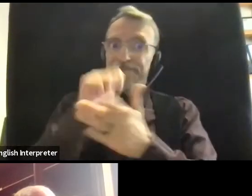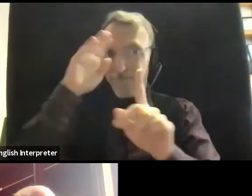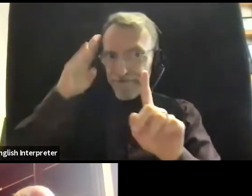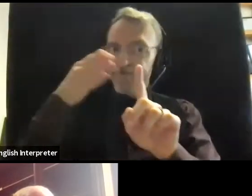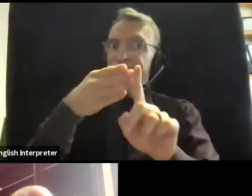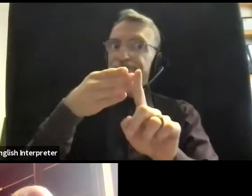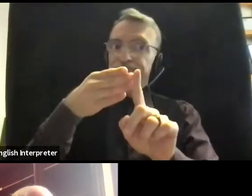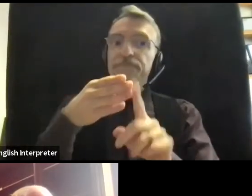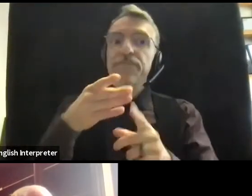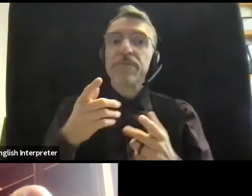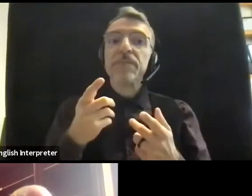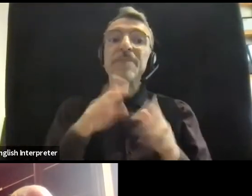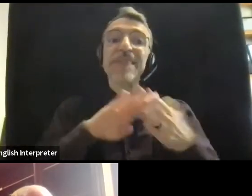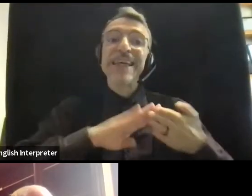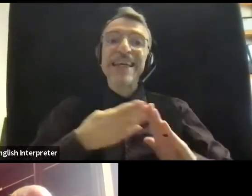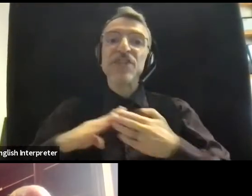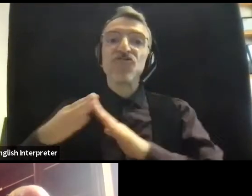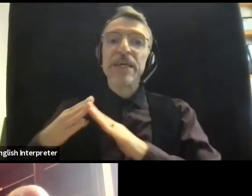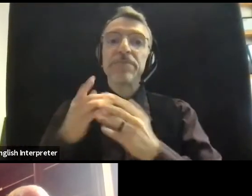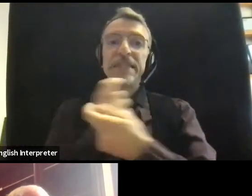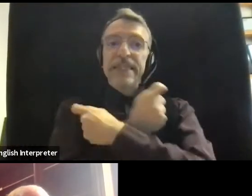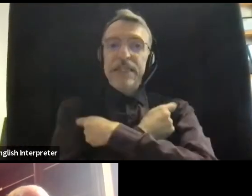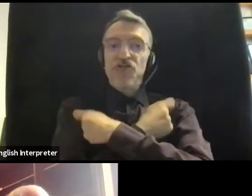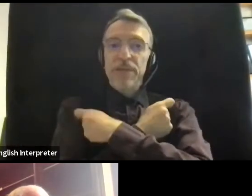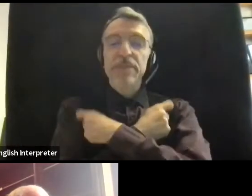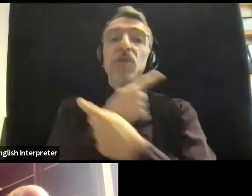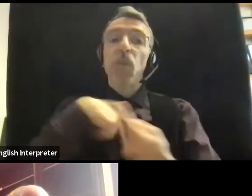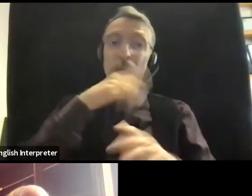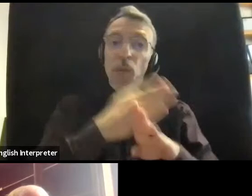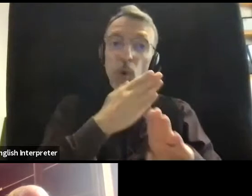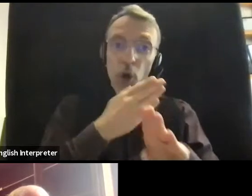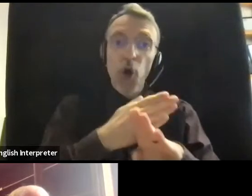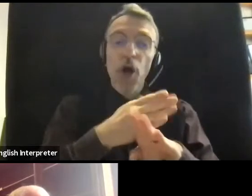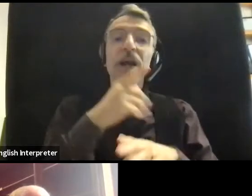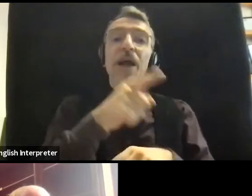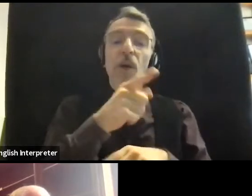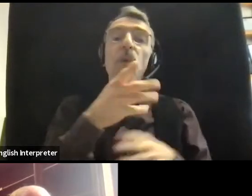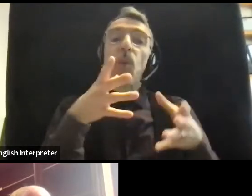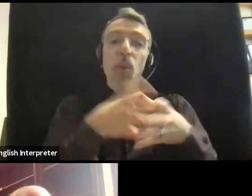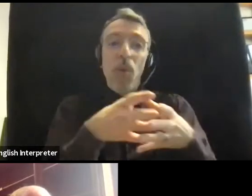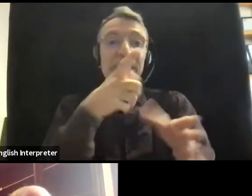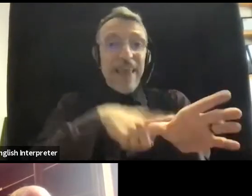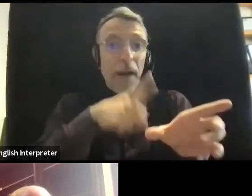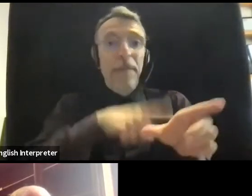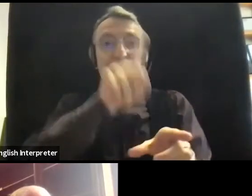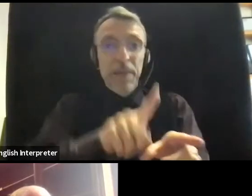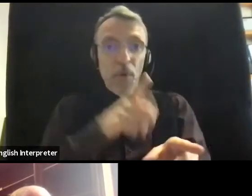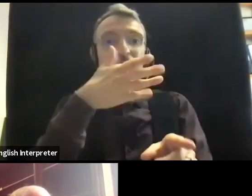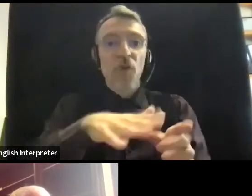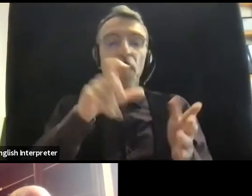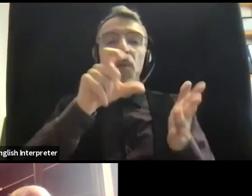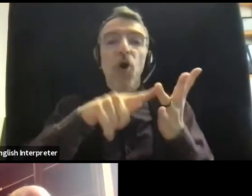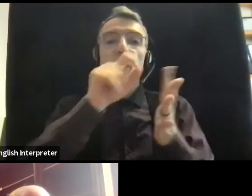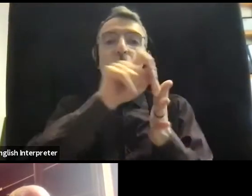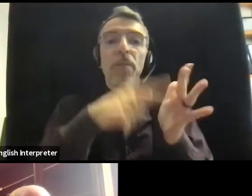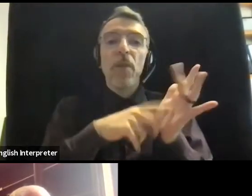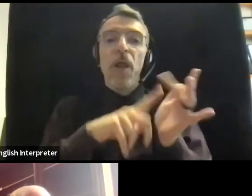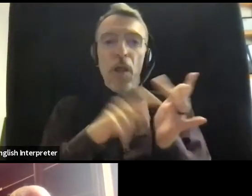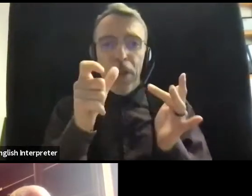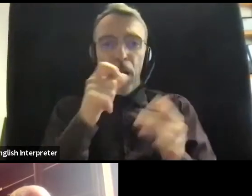In Egypt, we have been working with young people of a Coptic Egyptian heritage, enabling them